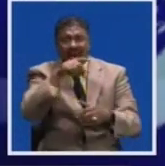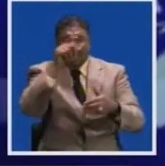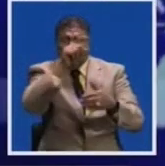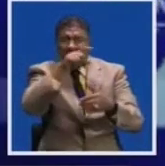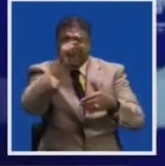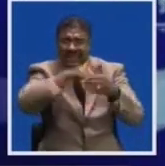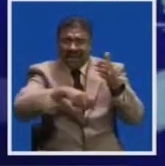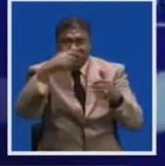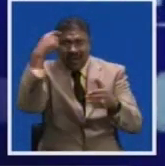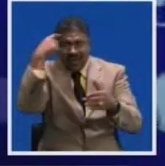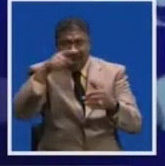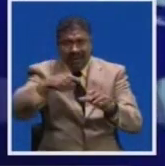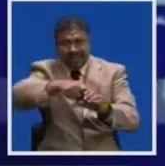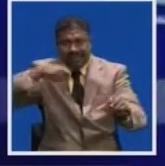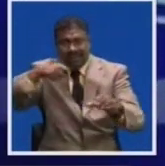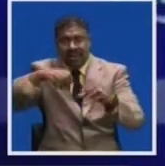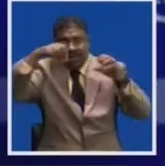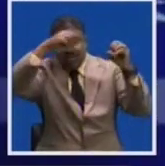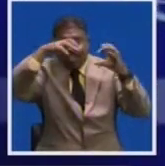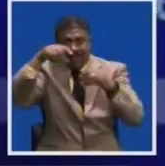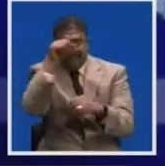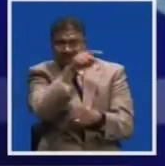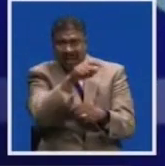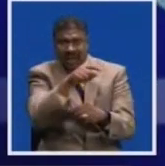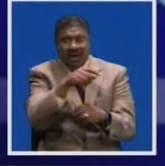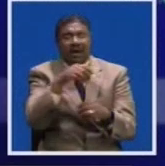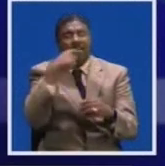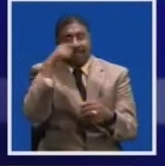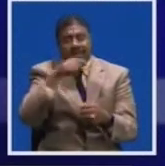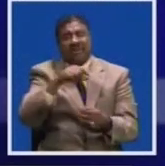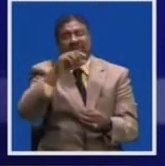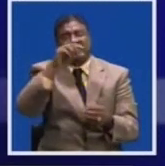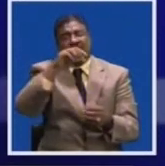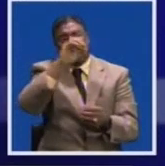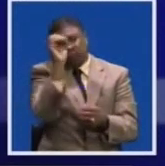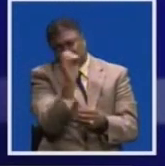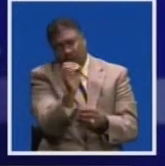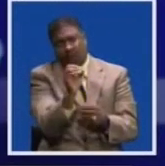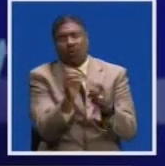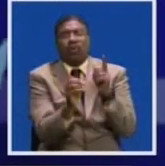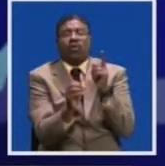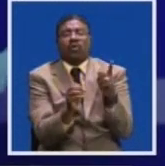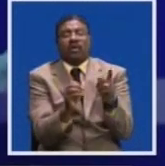backup generators for the manufacturing sector in its 2020 national budget. Mr. Ahmed said this is because